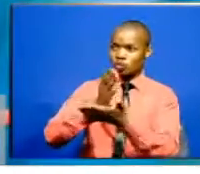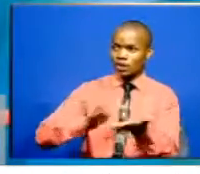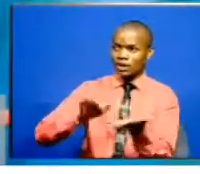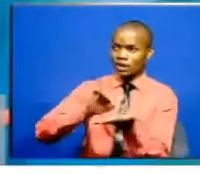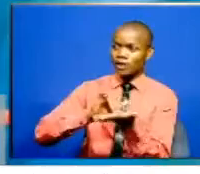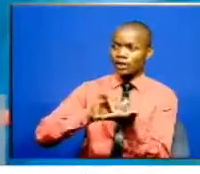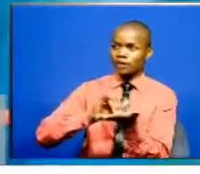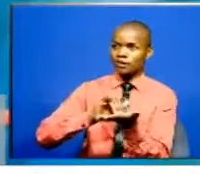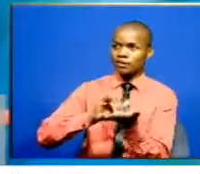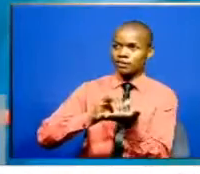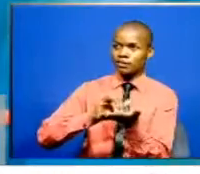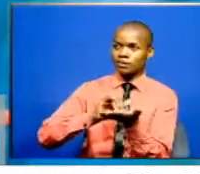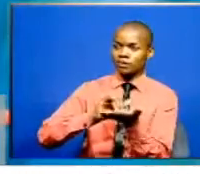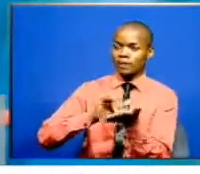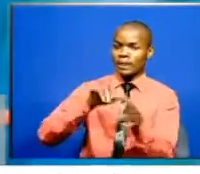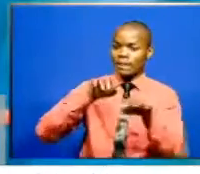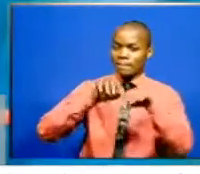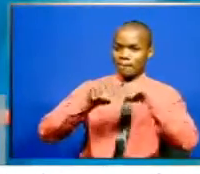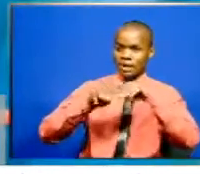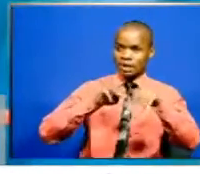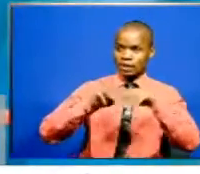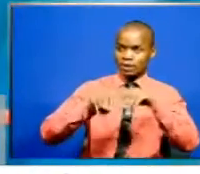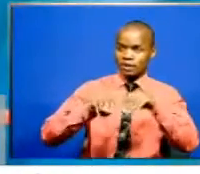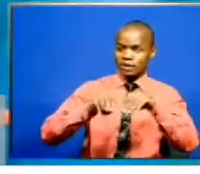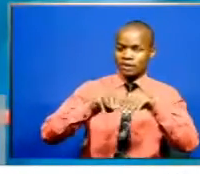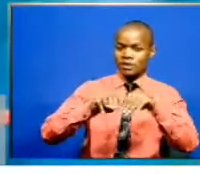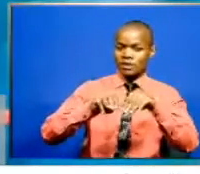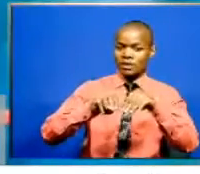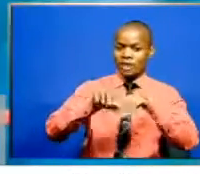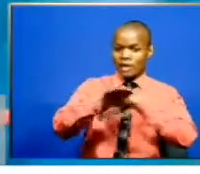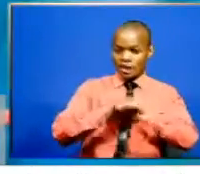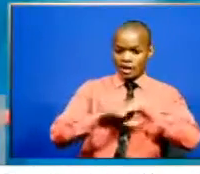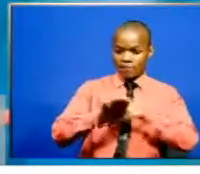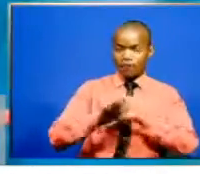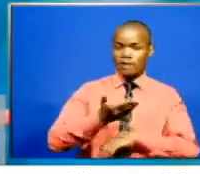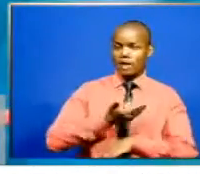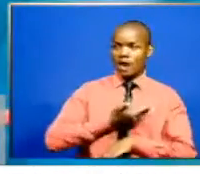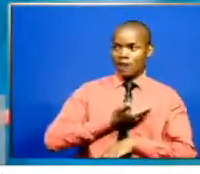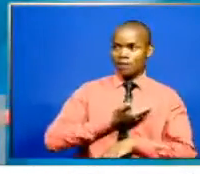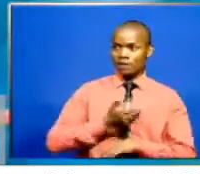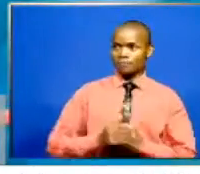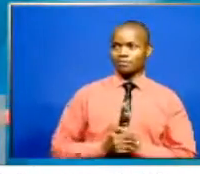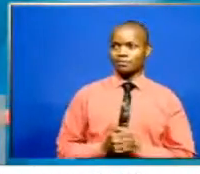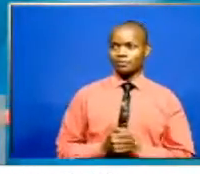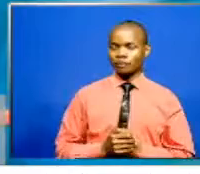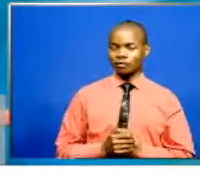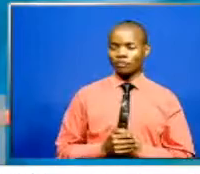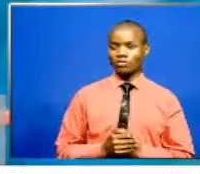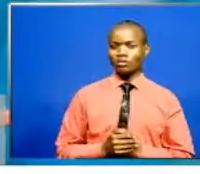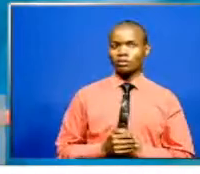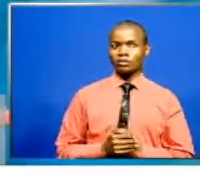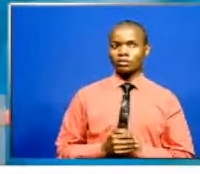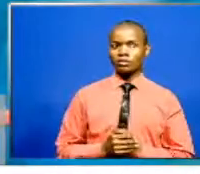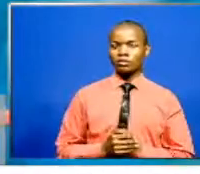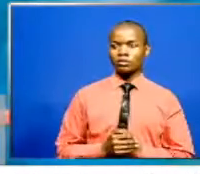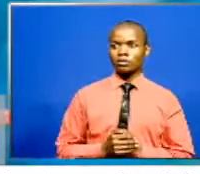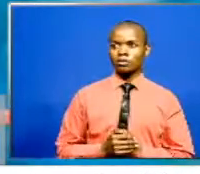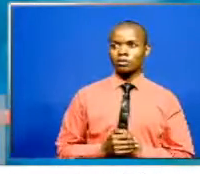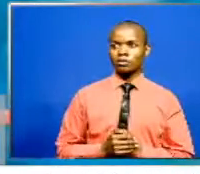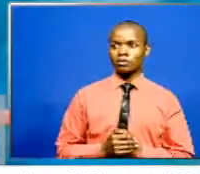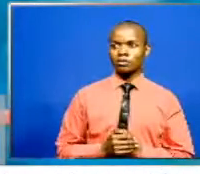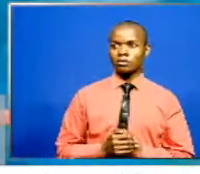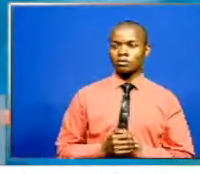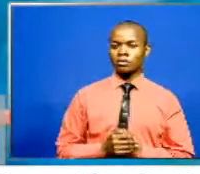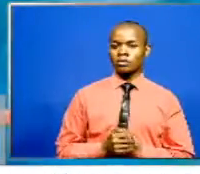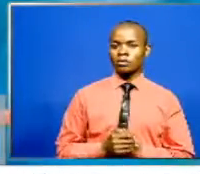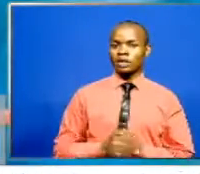the sustainable management of our nature. And this takes really the kind of